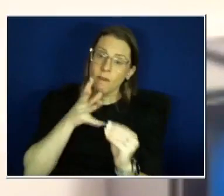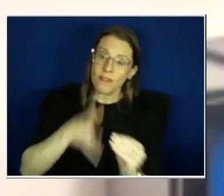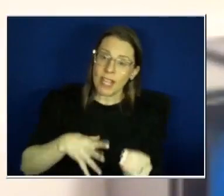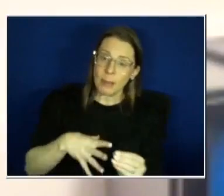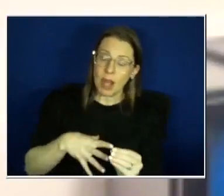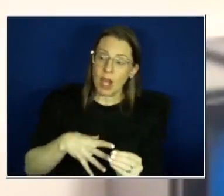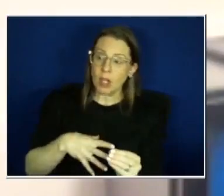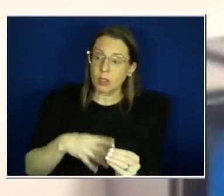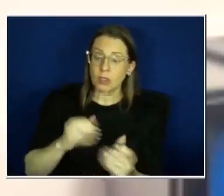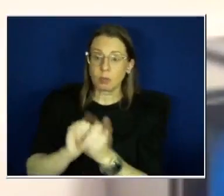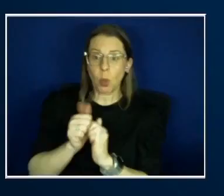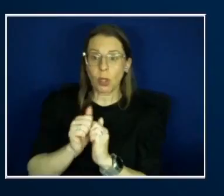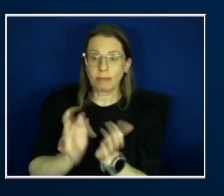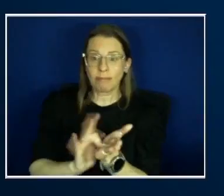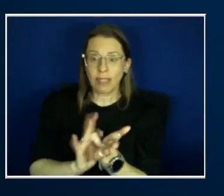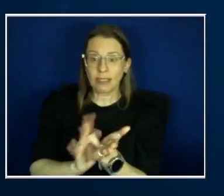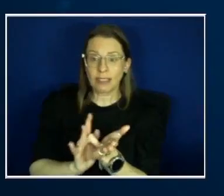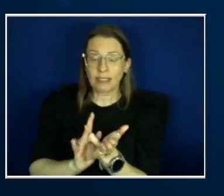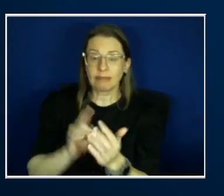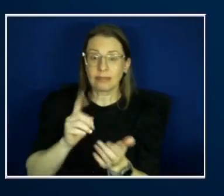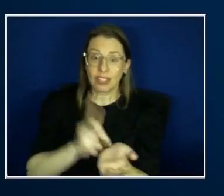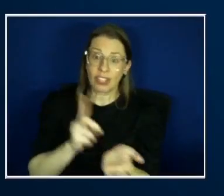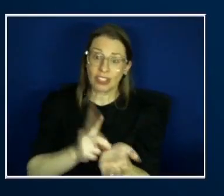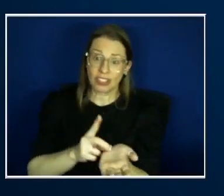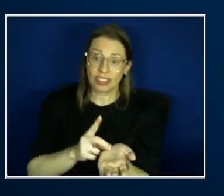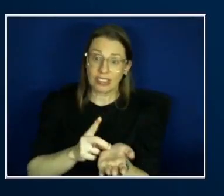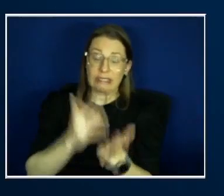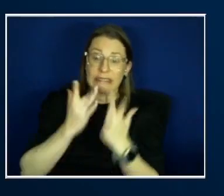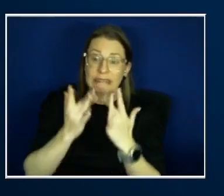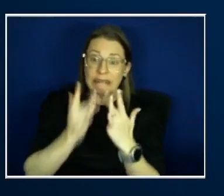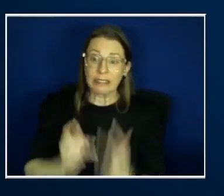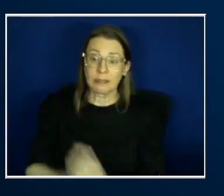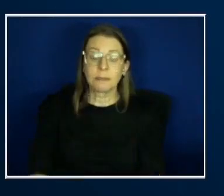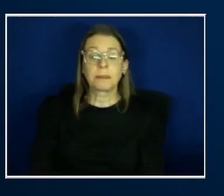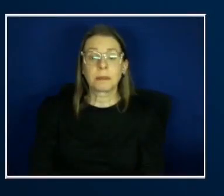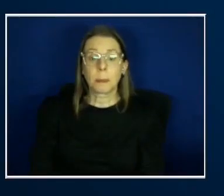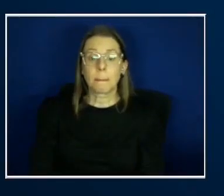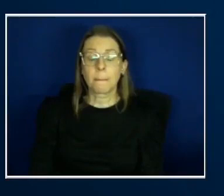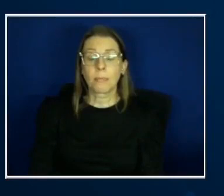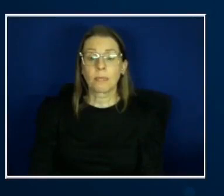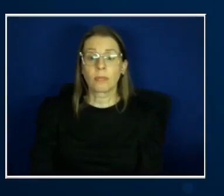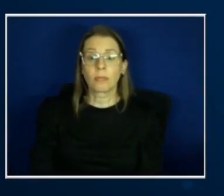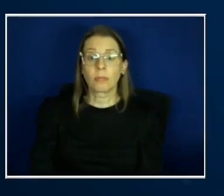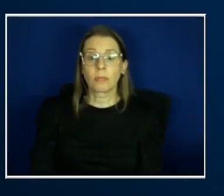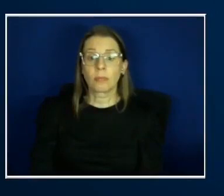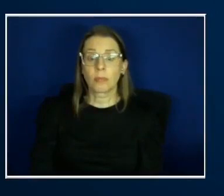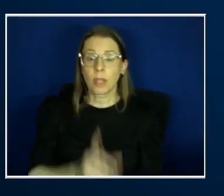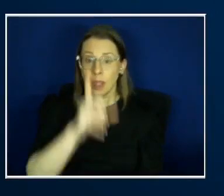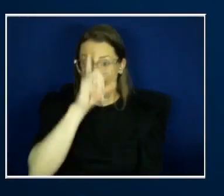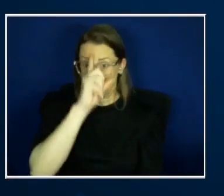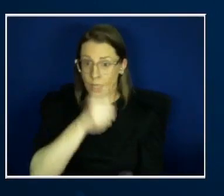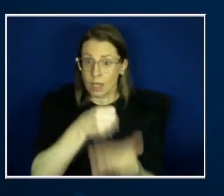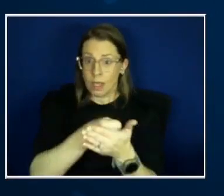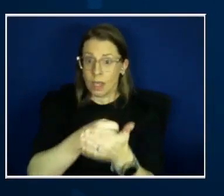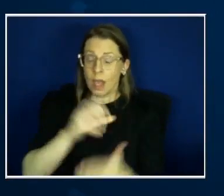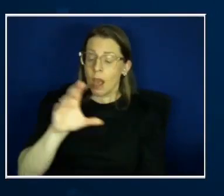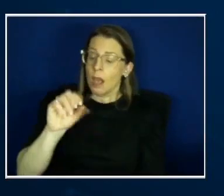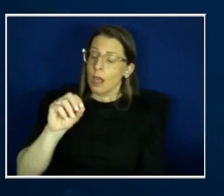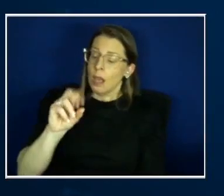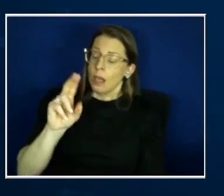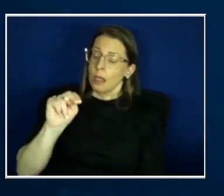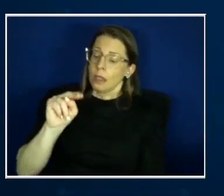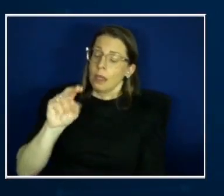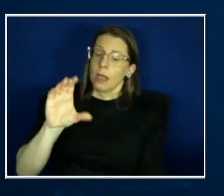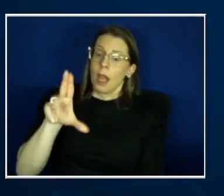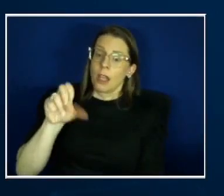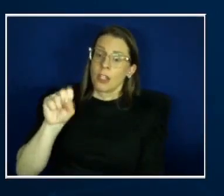medicine practitioners. Is there anything being done for concussion treatment and prevention? Is there a concussion protocol like